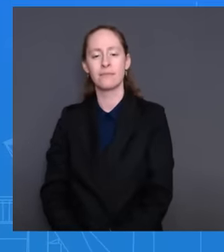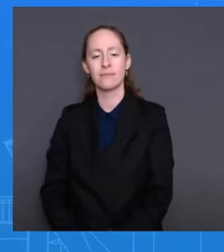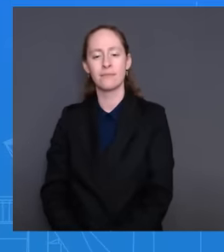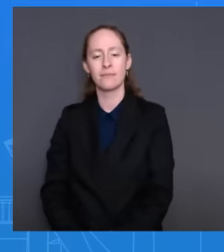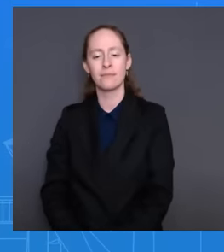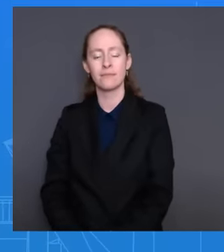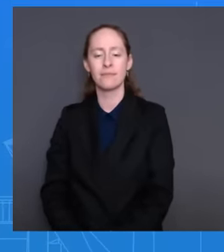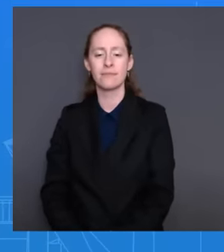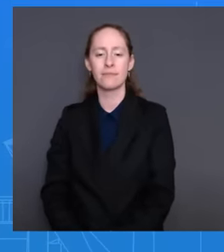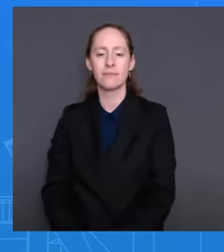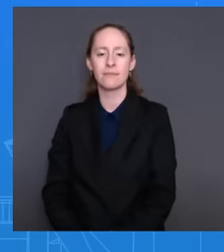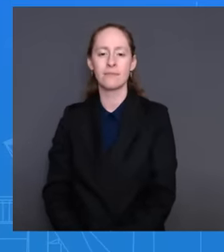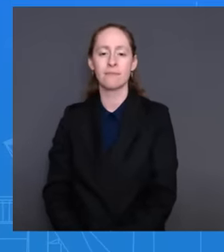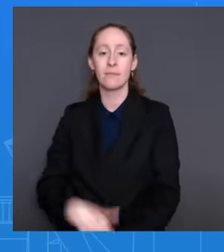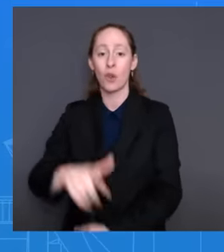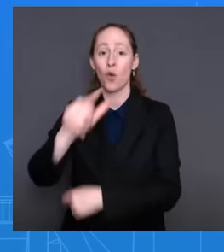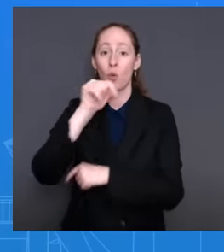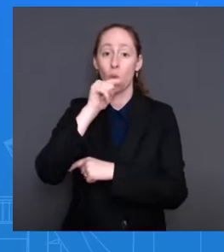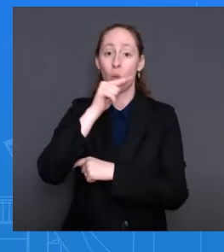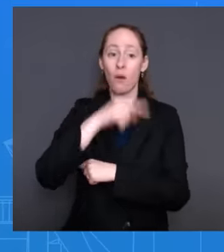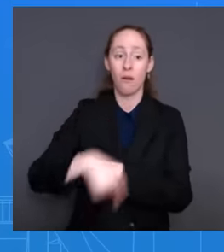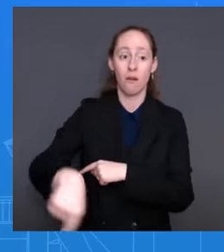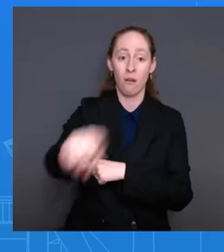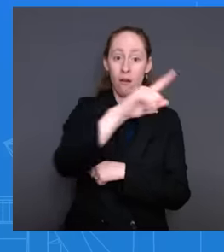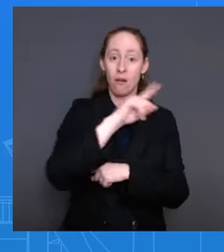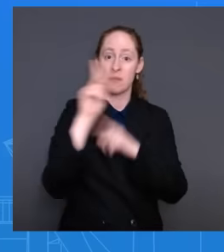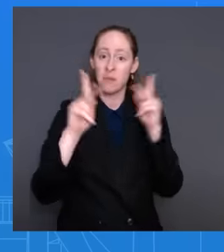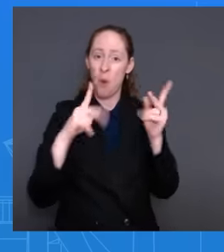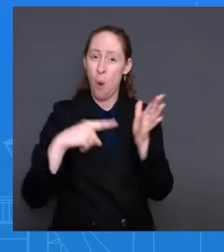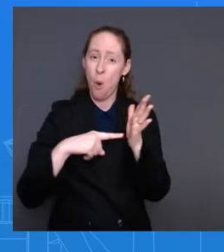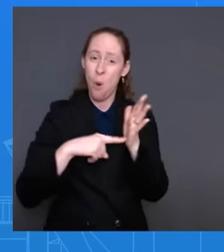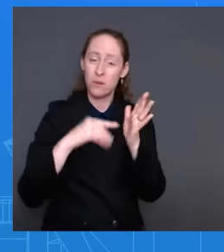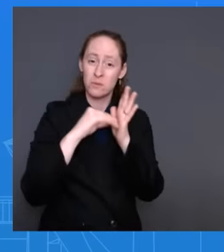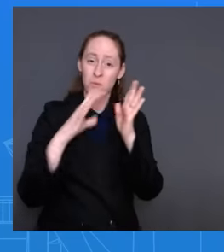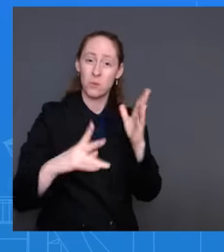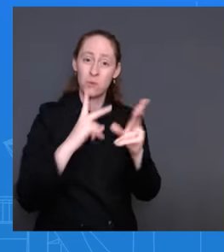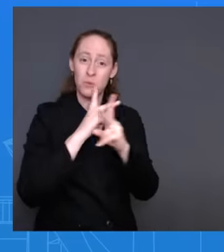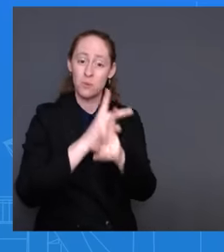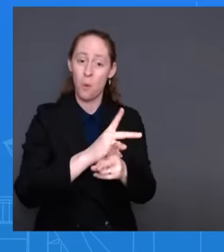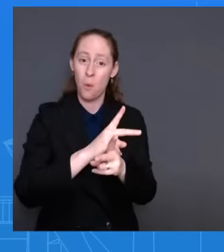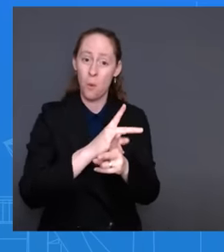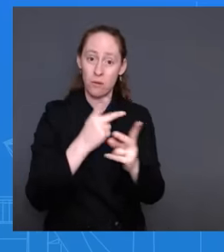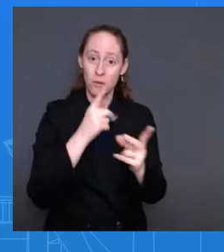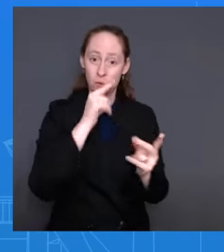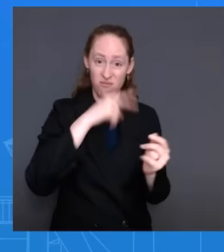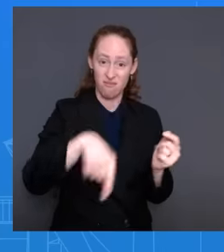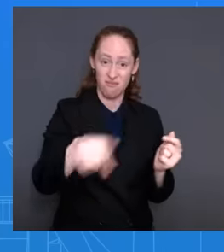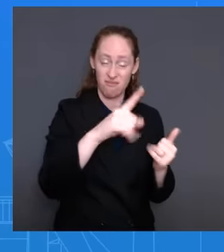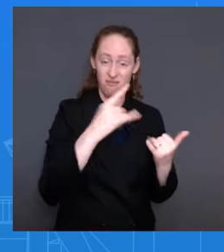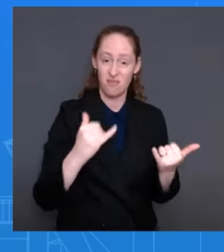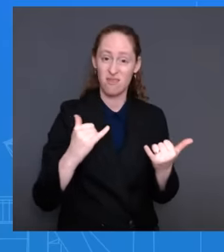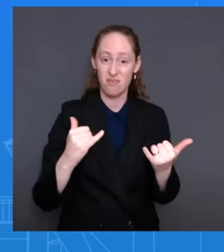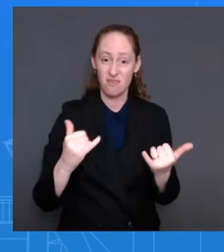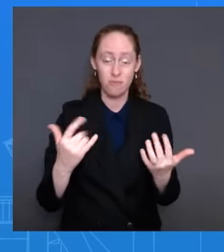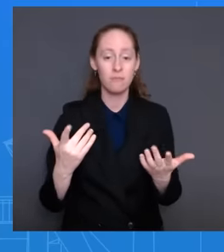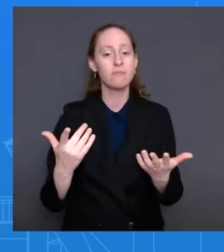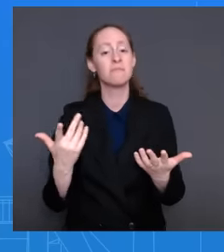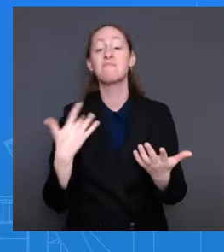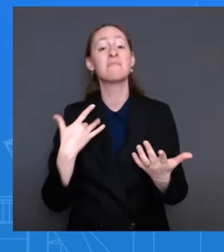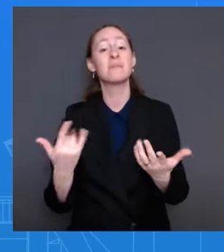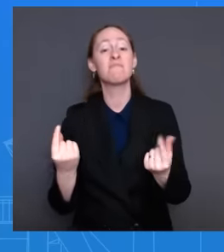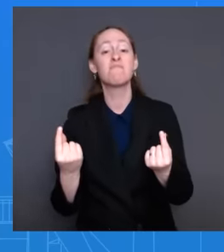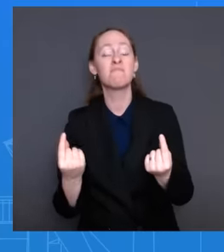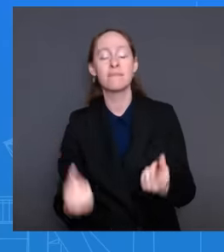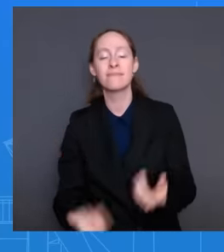principally people who went to public colleges, principally people who, when they were going to college, had two-thirds of which their family income was less